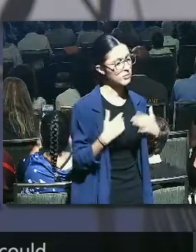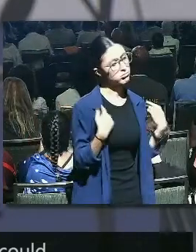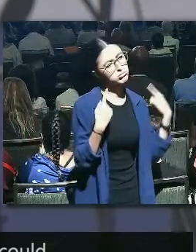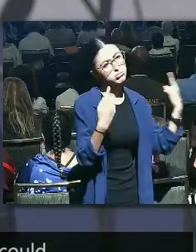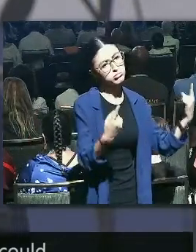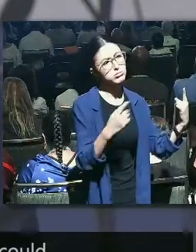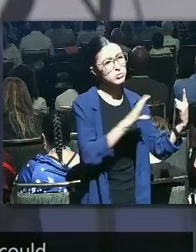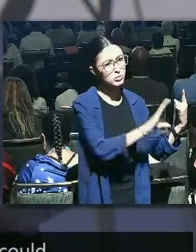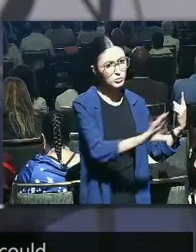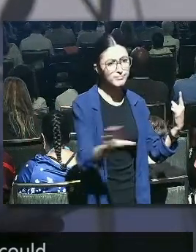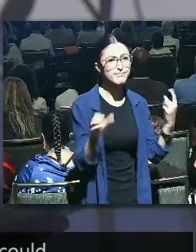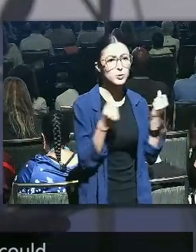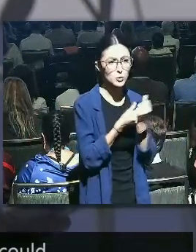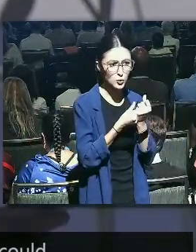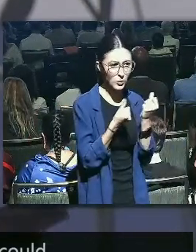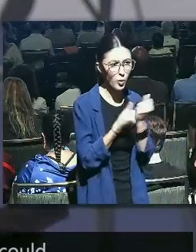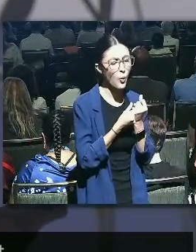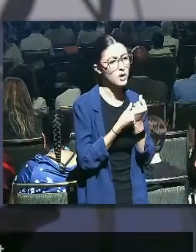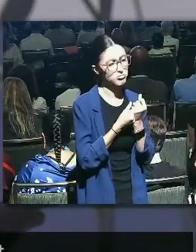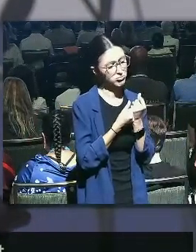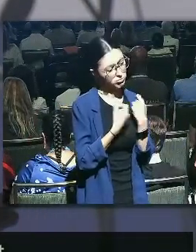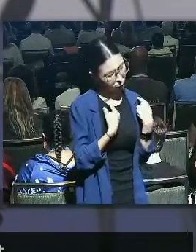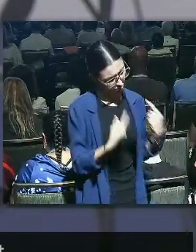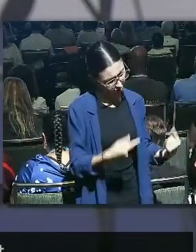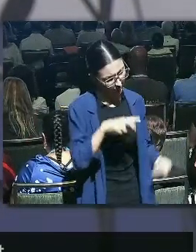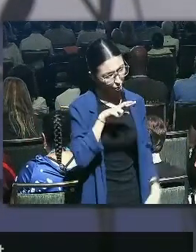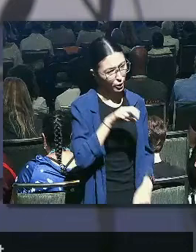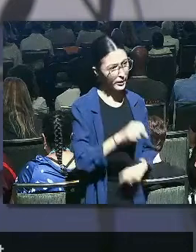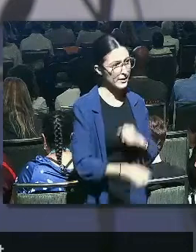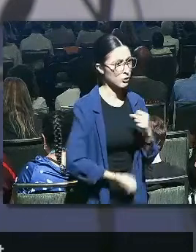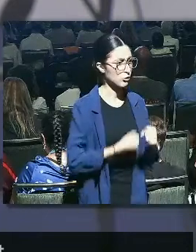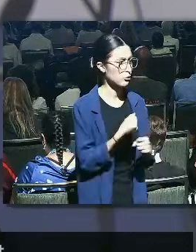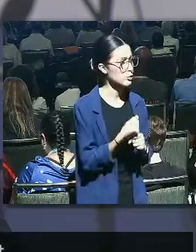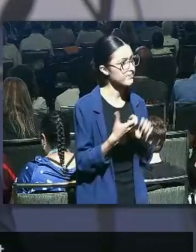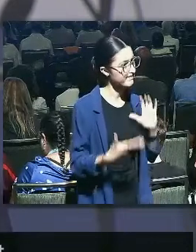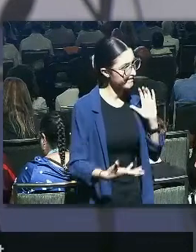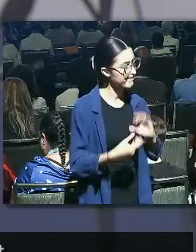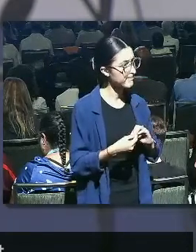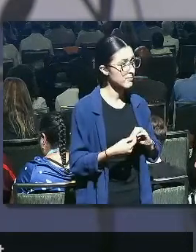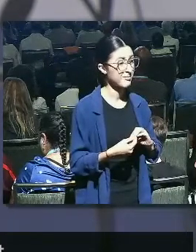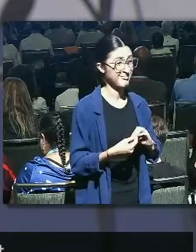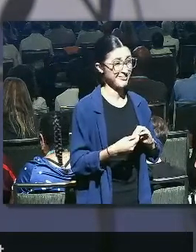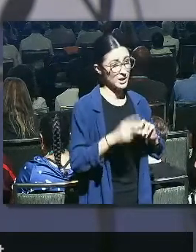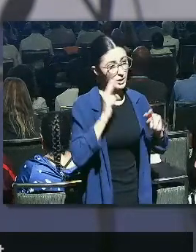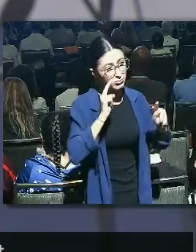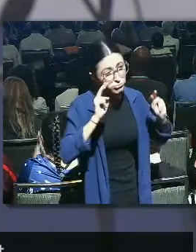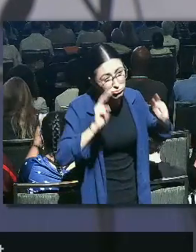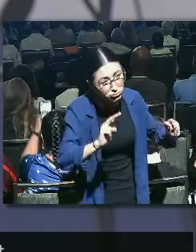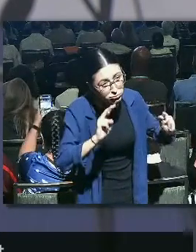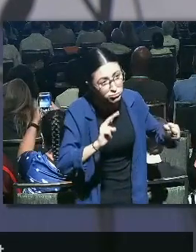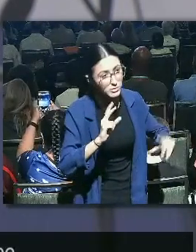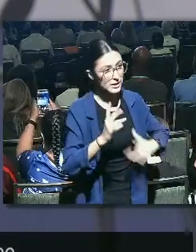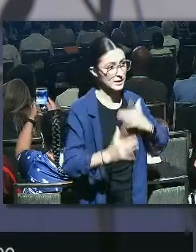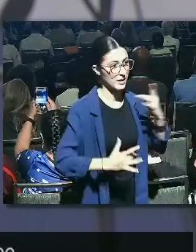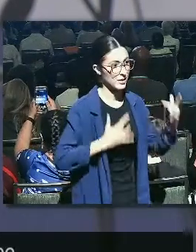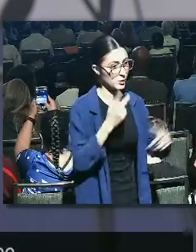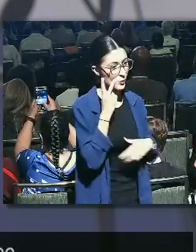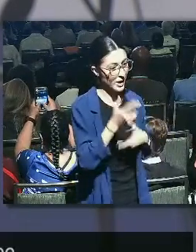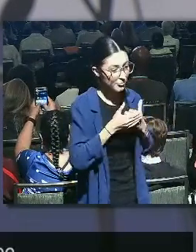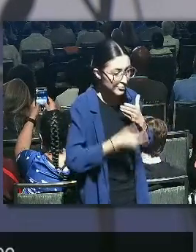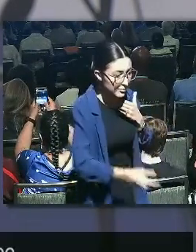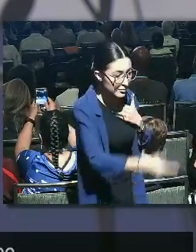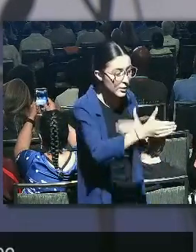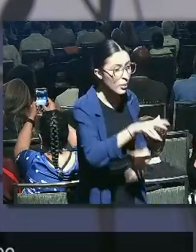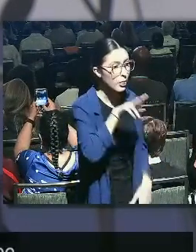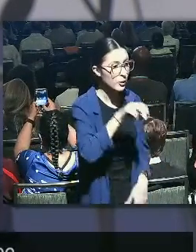provided over the last 30 years. And we can't wait to see what the next 30 years have